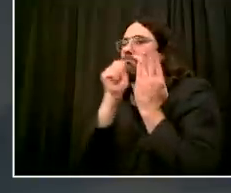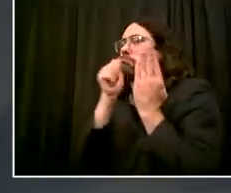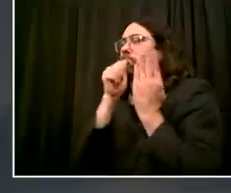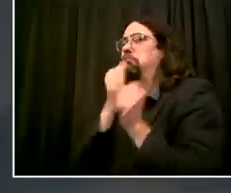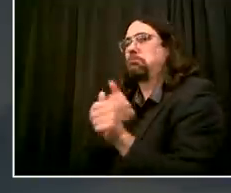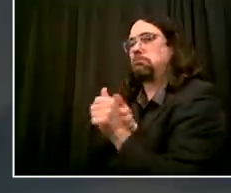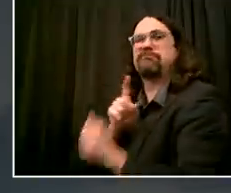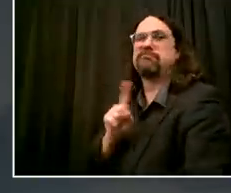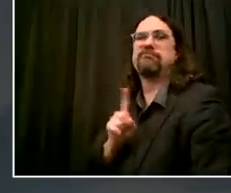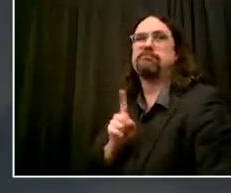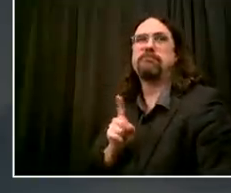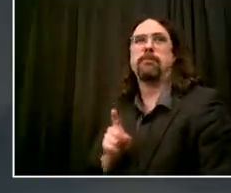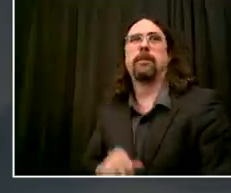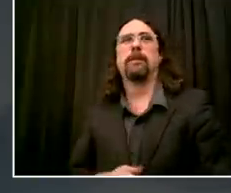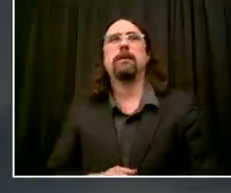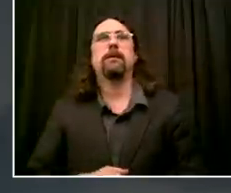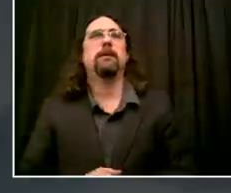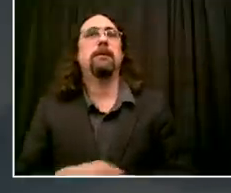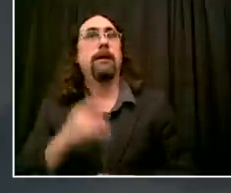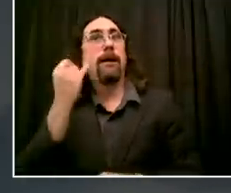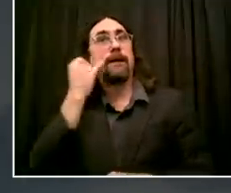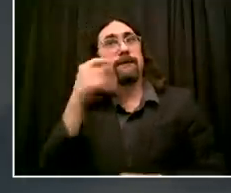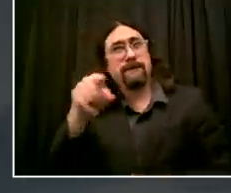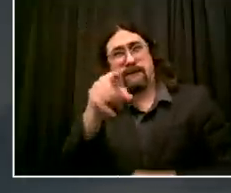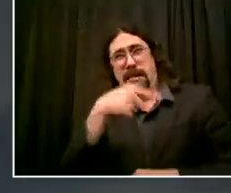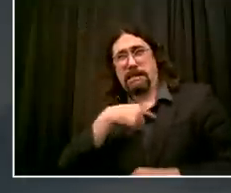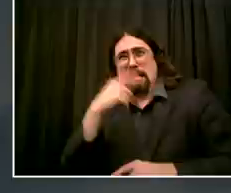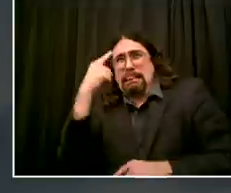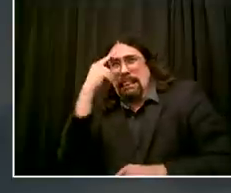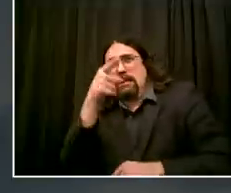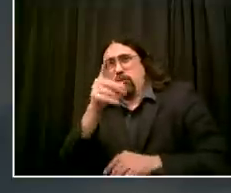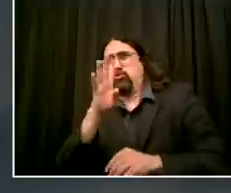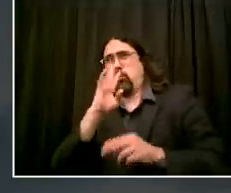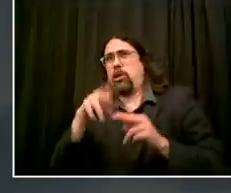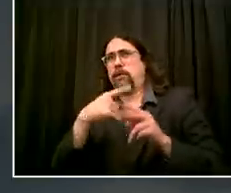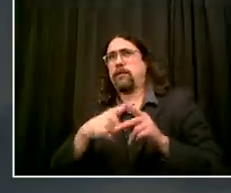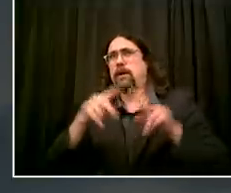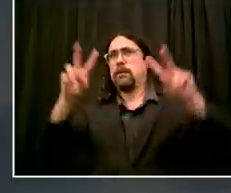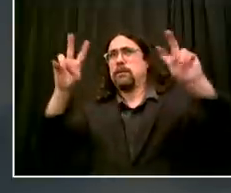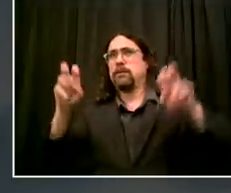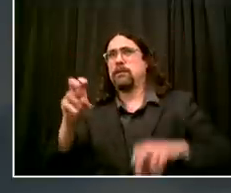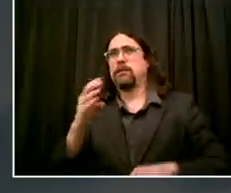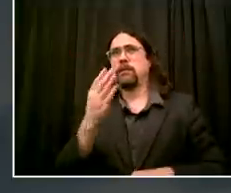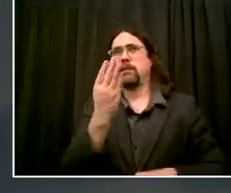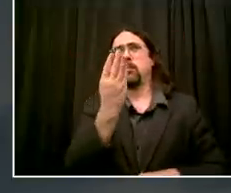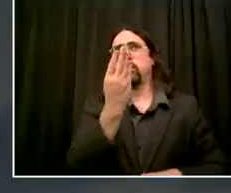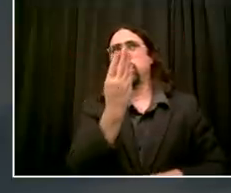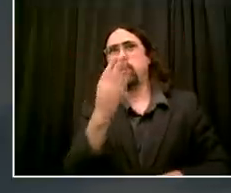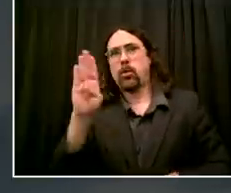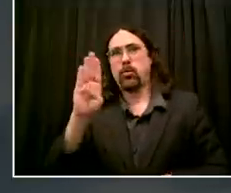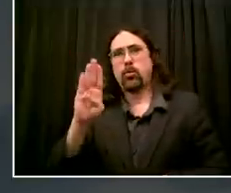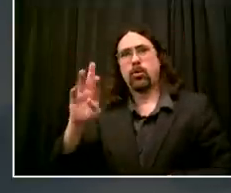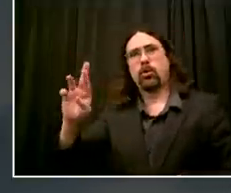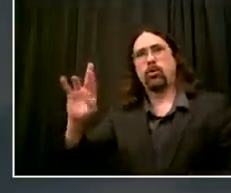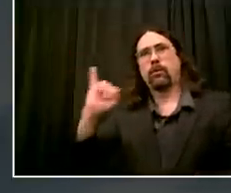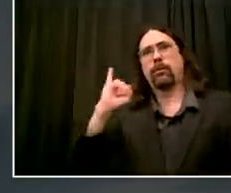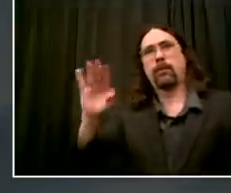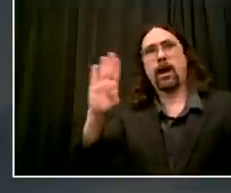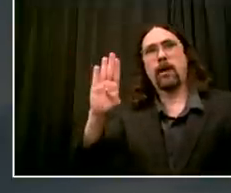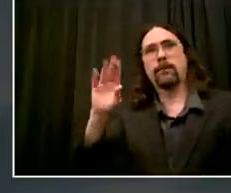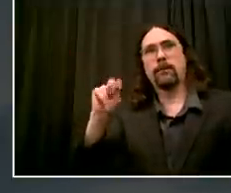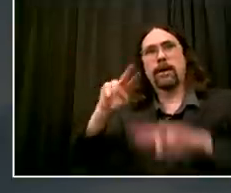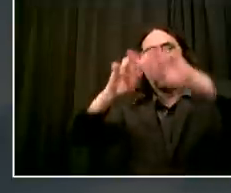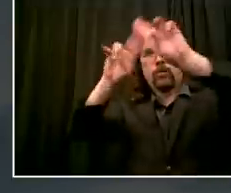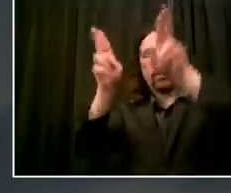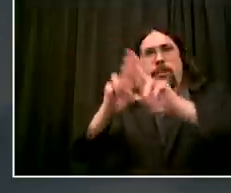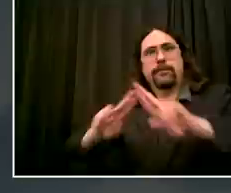the recommendations have already been put into place. Things such as transparency, things such as a